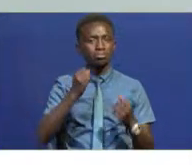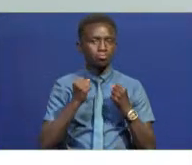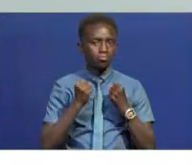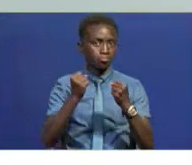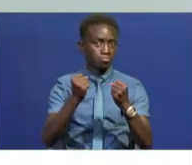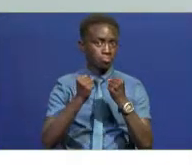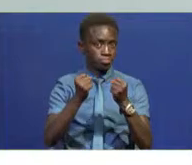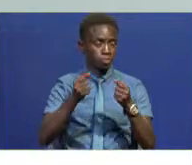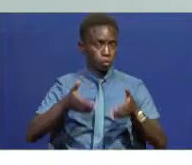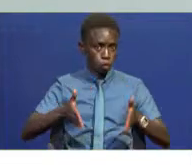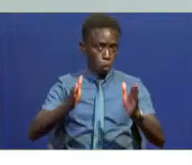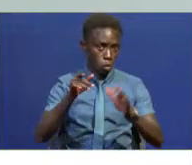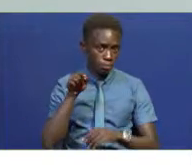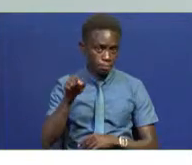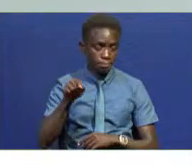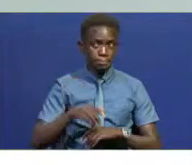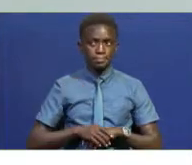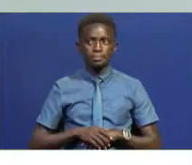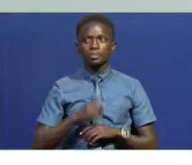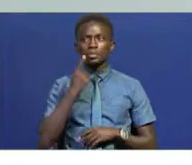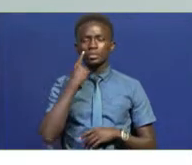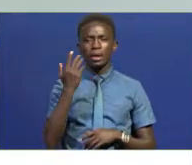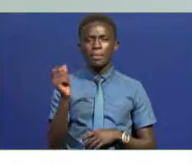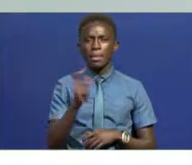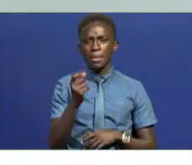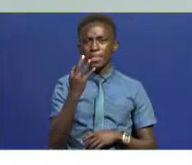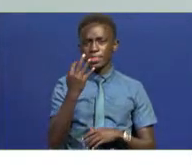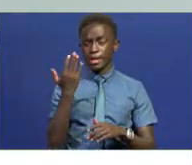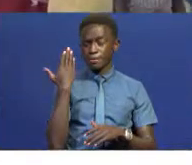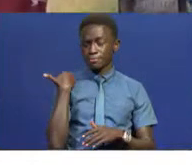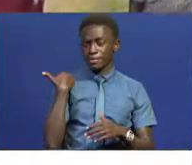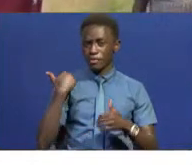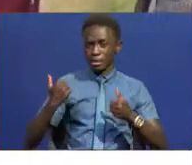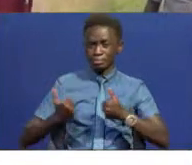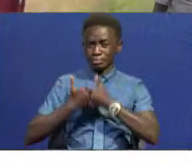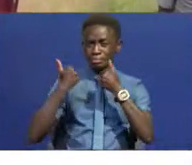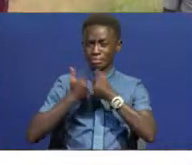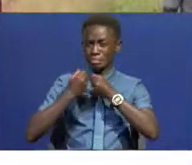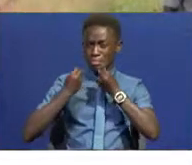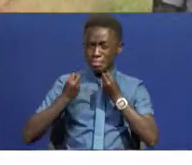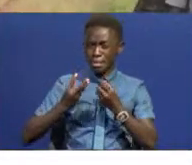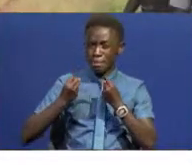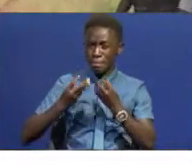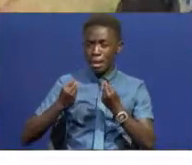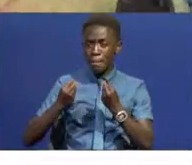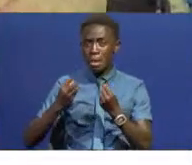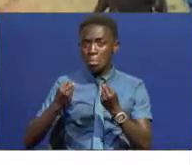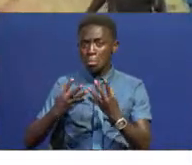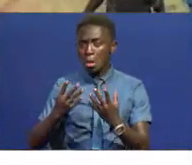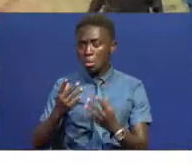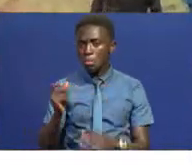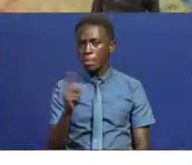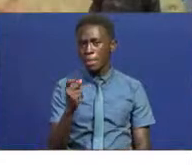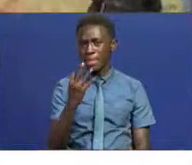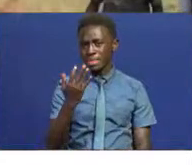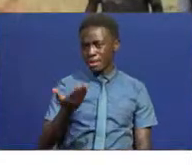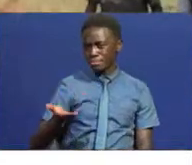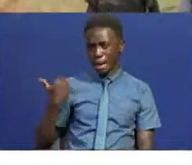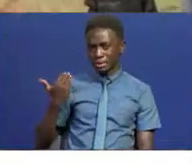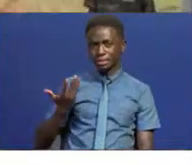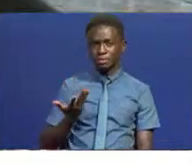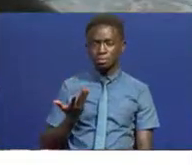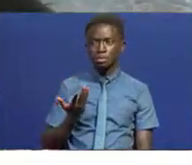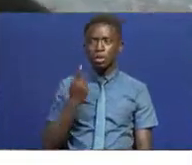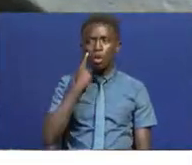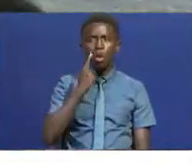and Safety Authority for the last 3 months on road fatalities paints a grim picture on the situation of the roads, with at least